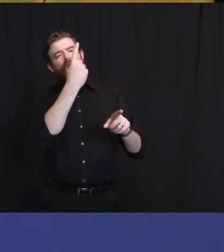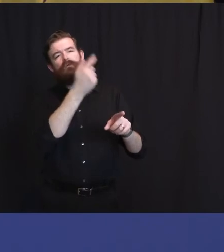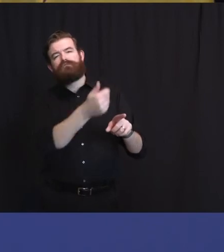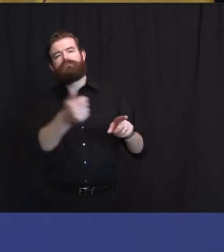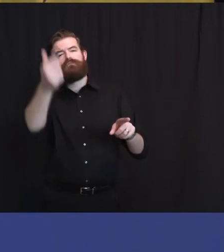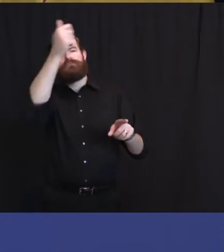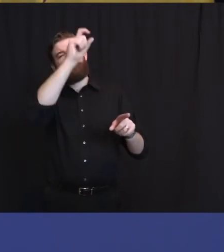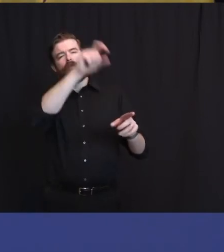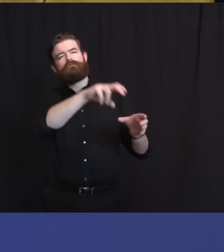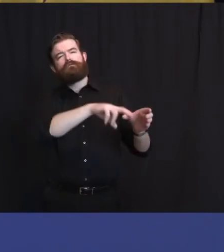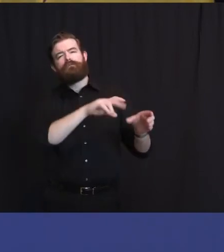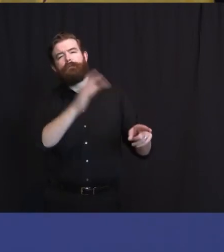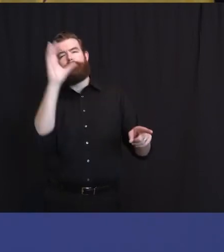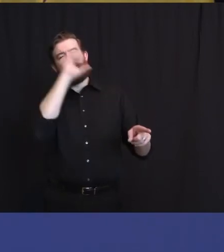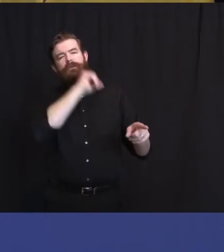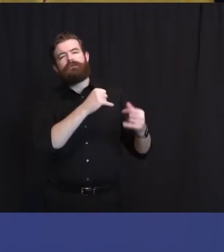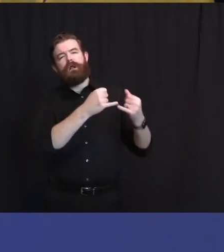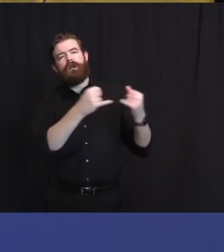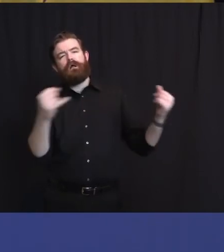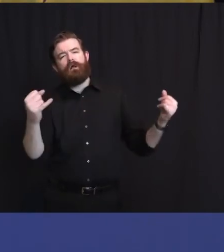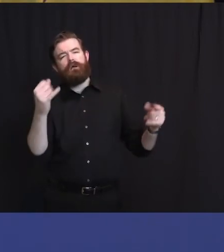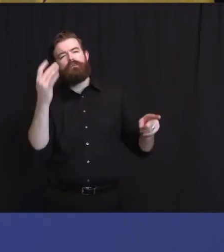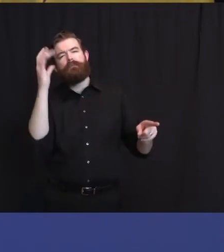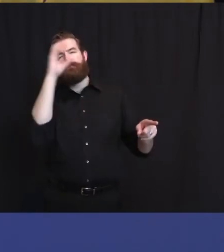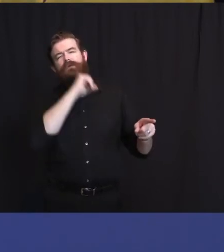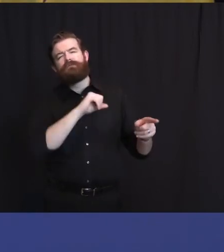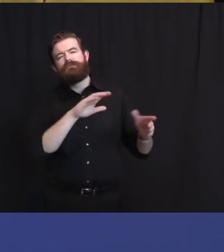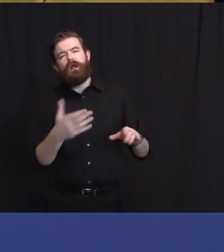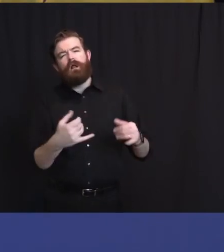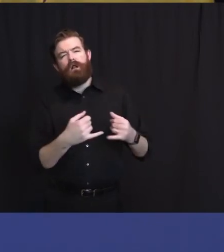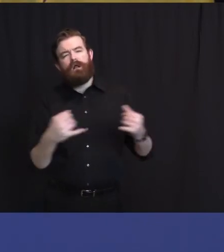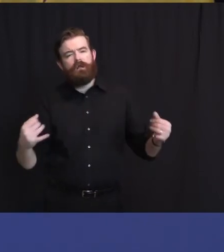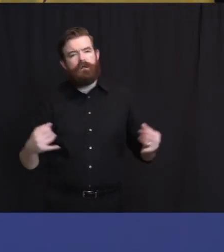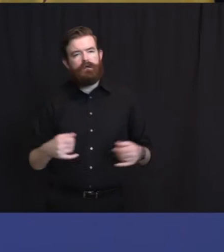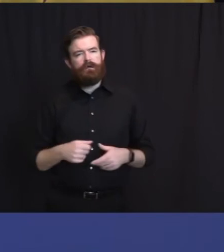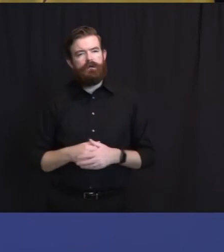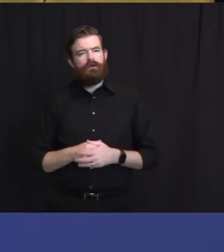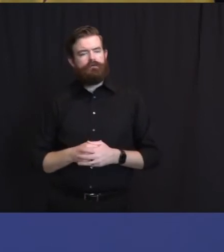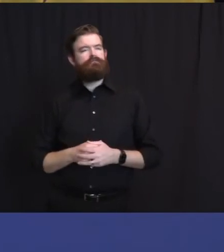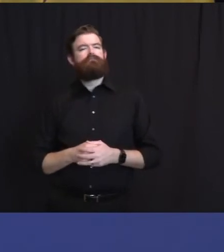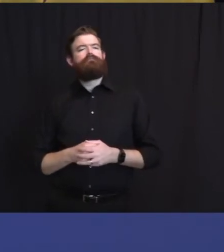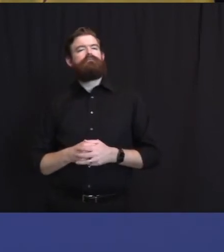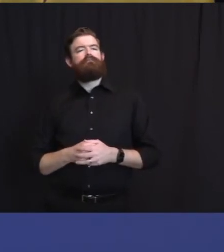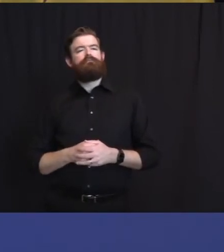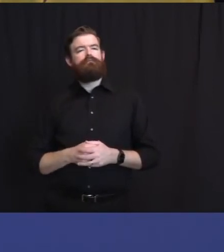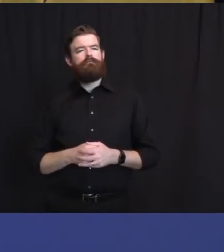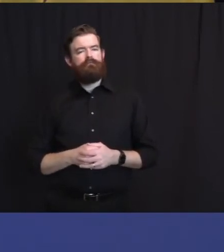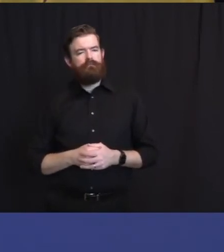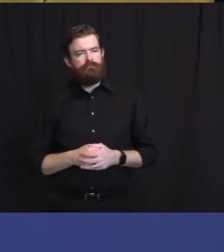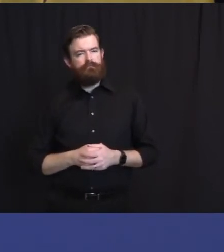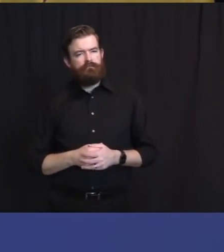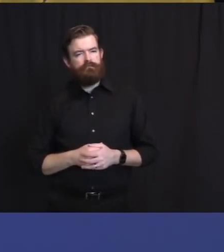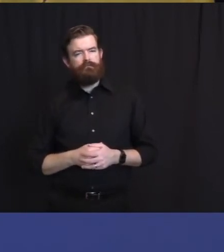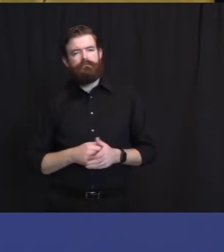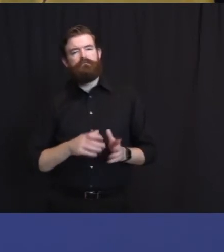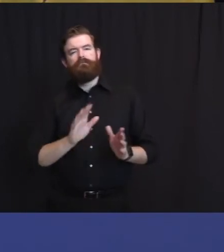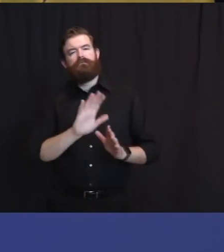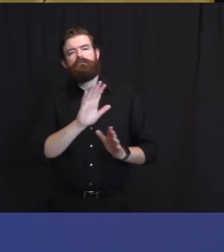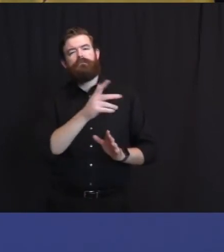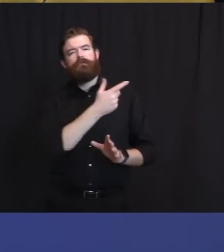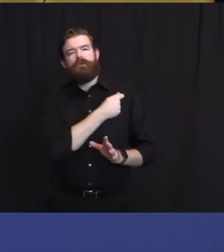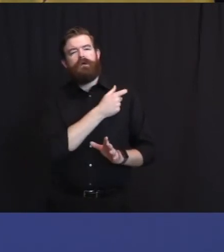missed deadline lie? Yeah, I think you heard how we're thinking about vaccines, and we know the last thing we need are people who don't know what they're